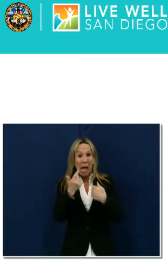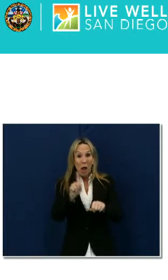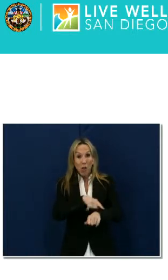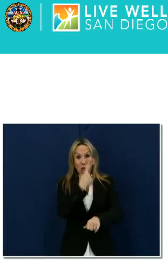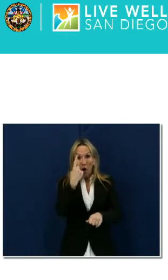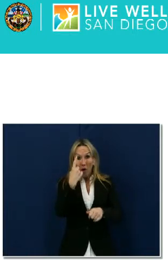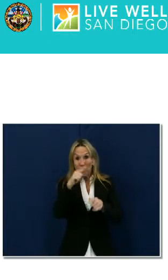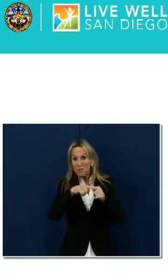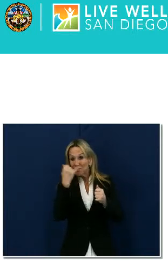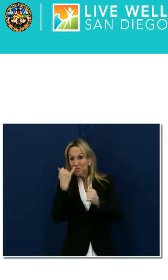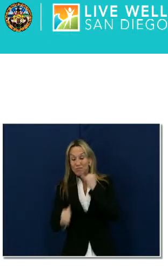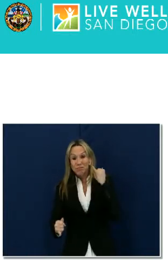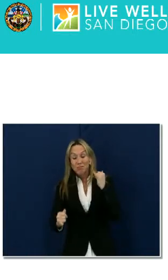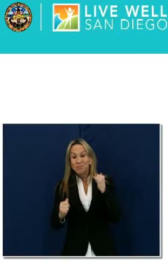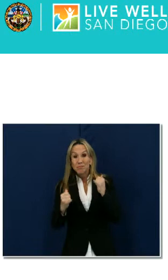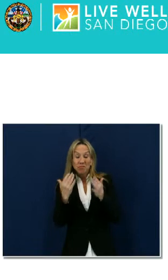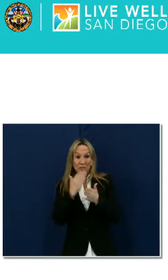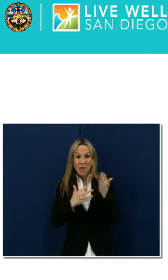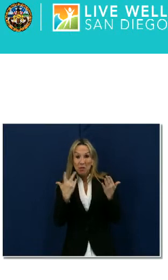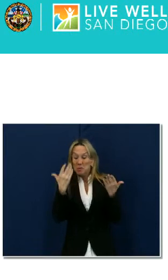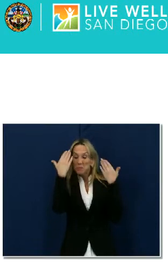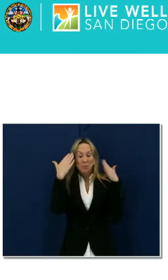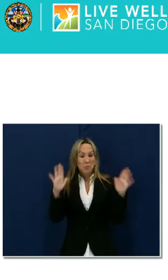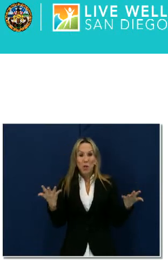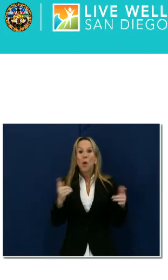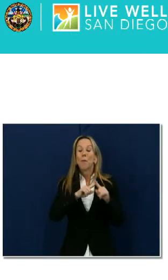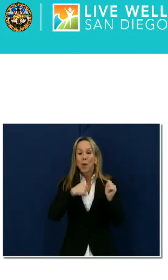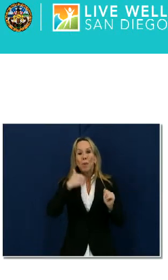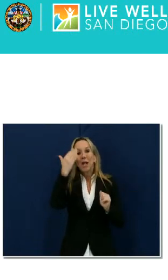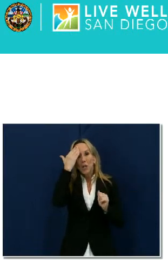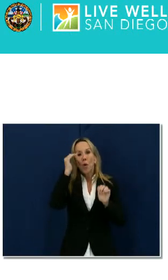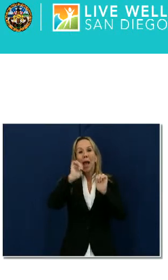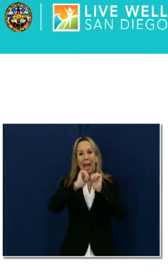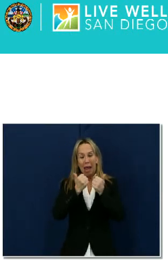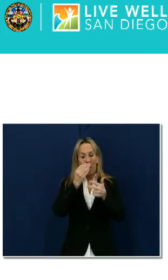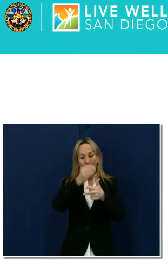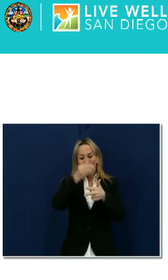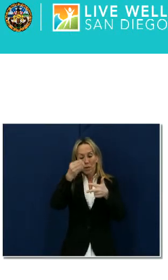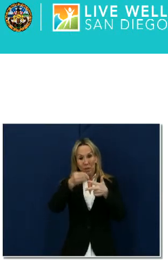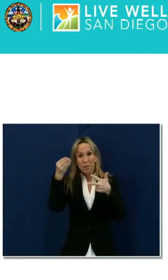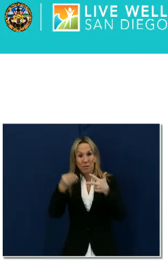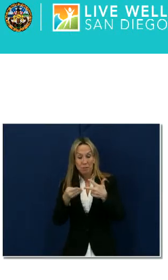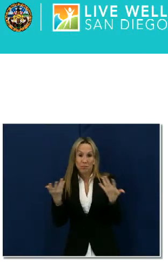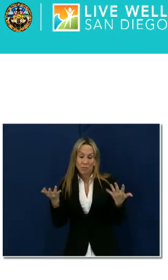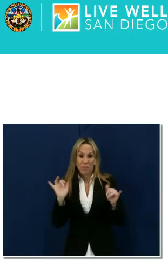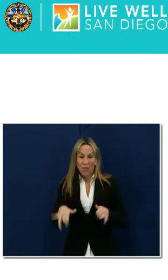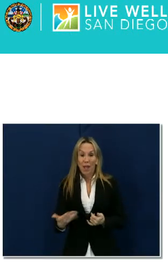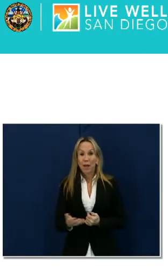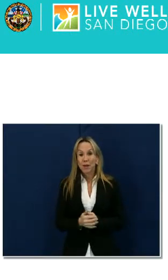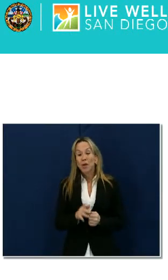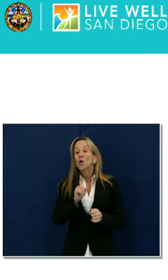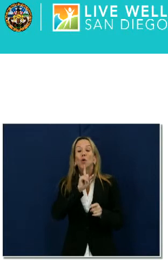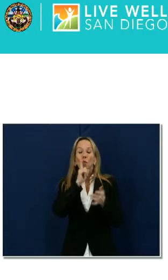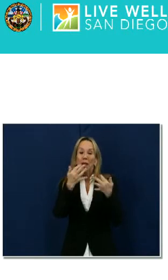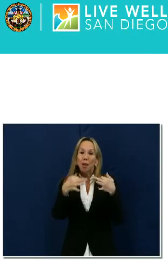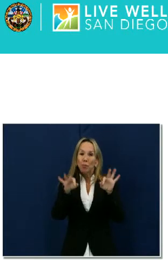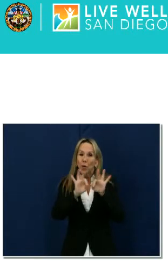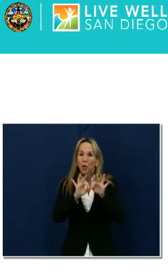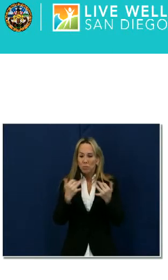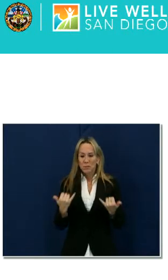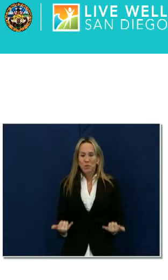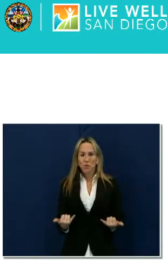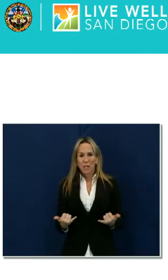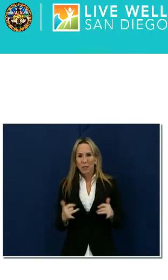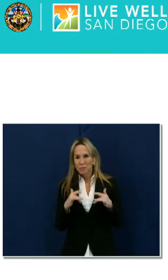know when we will get how many vaccines, but we know the order in which we will work through them. But what is primarily important is where we are